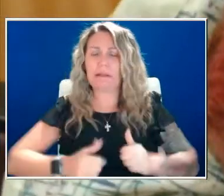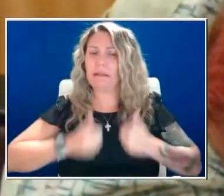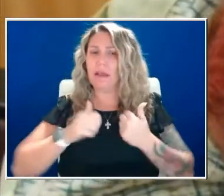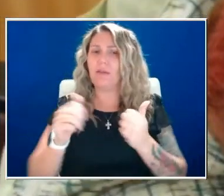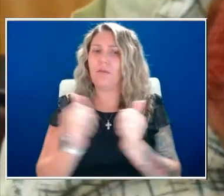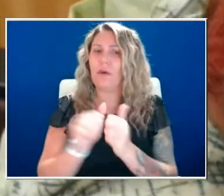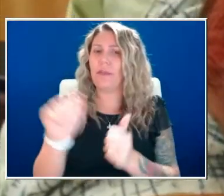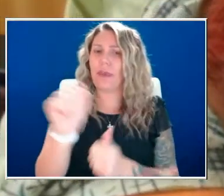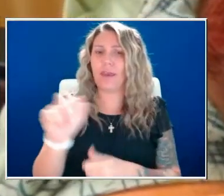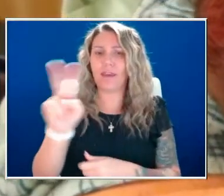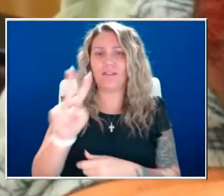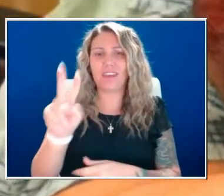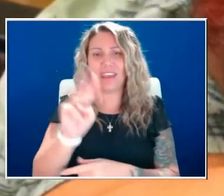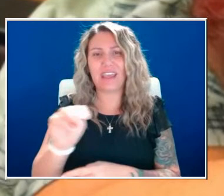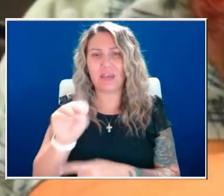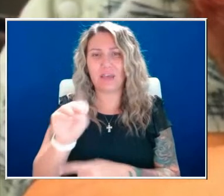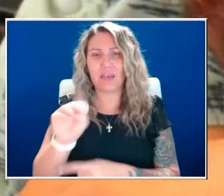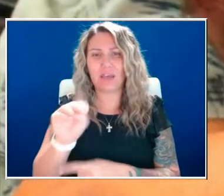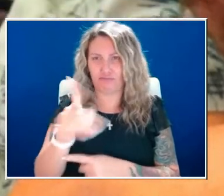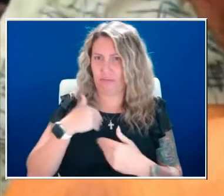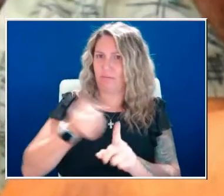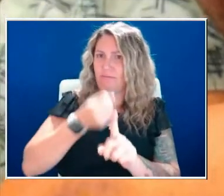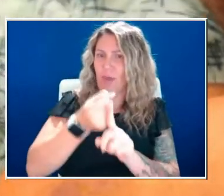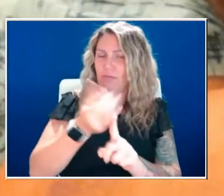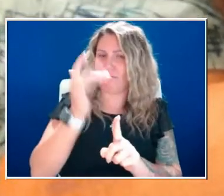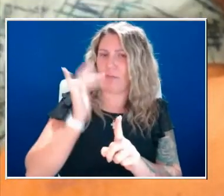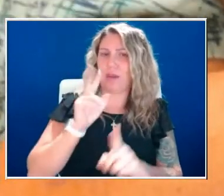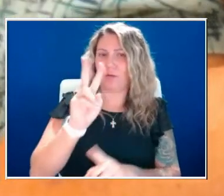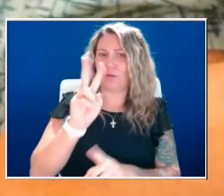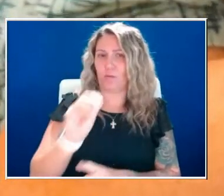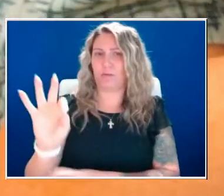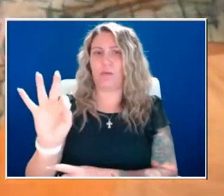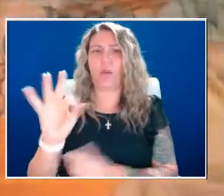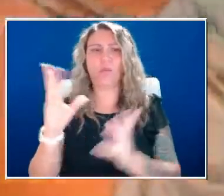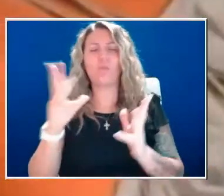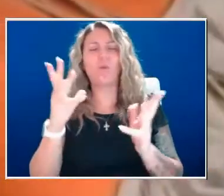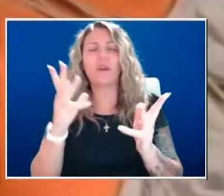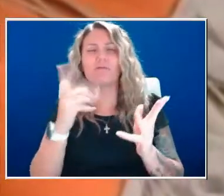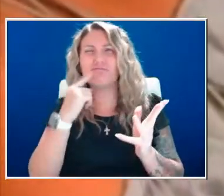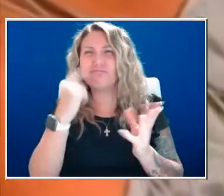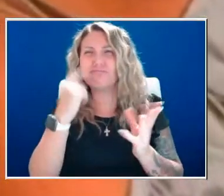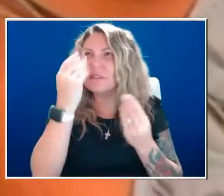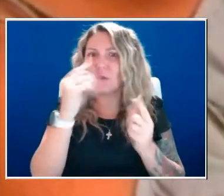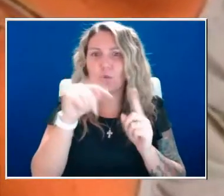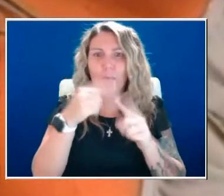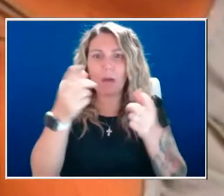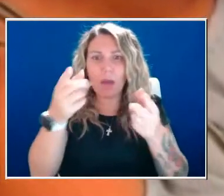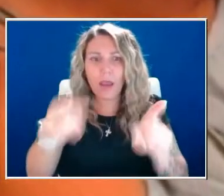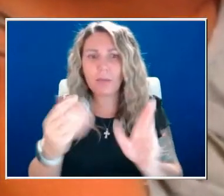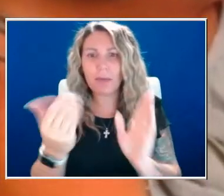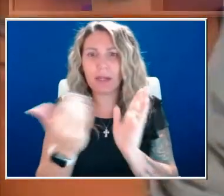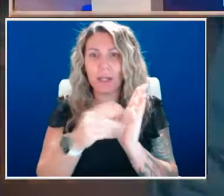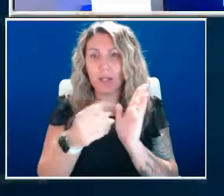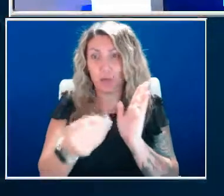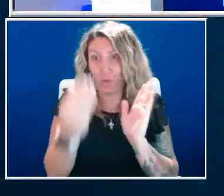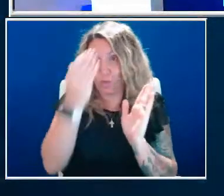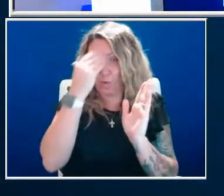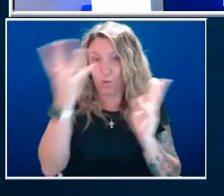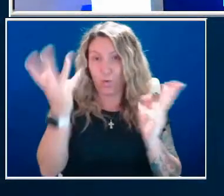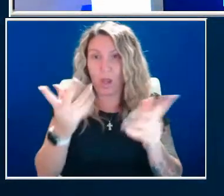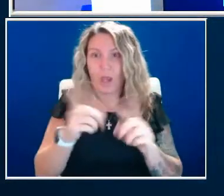in 2009. What was going through your mind, though, when this was happening again? You knew what it was, but now she's pregnant.